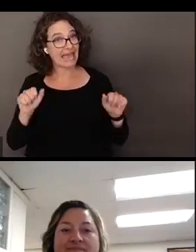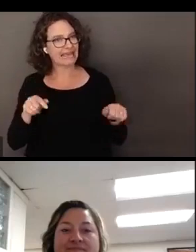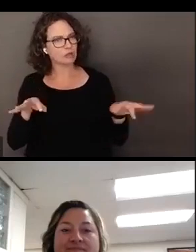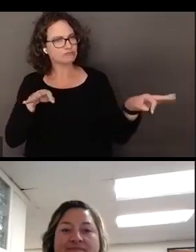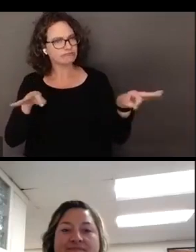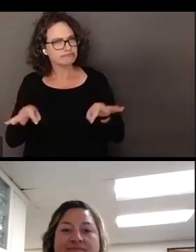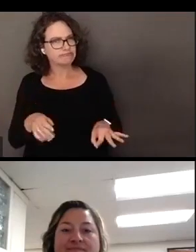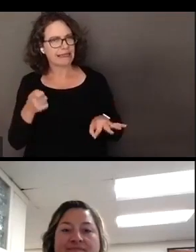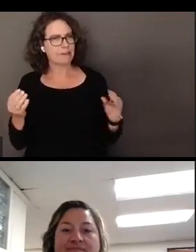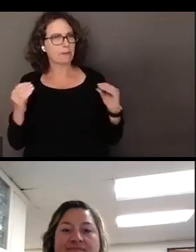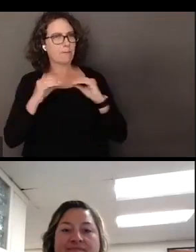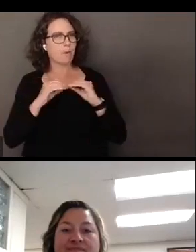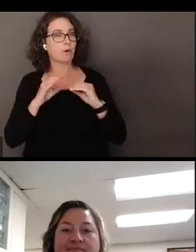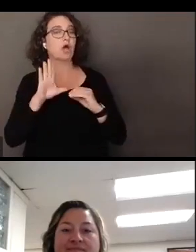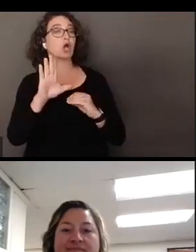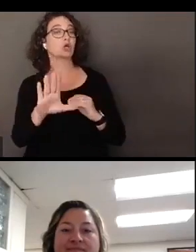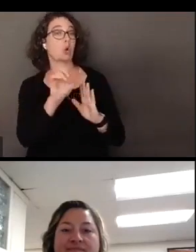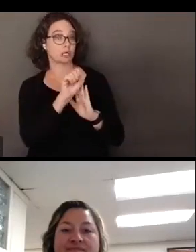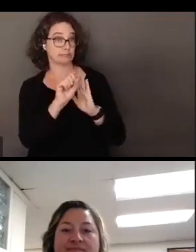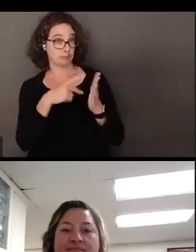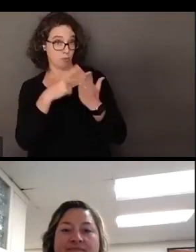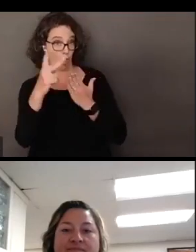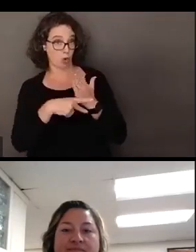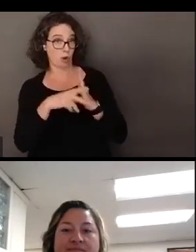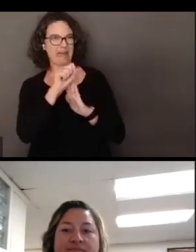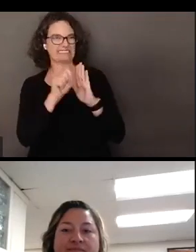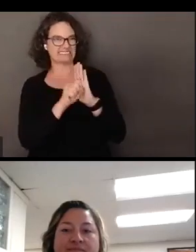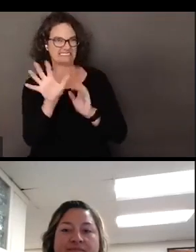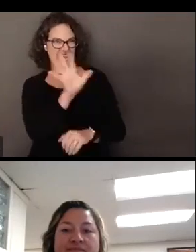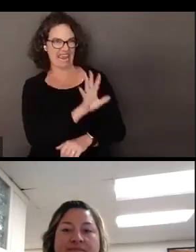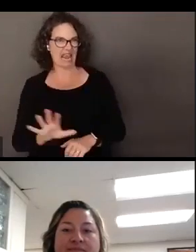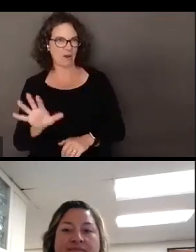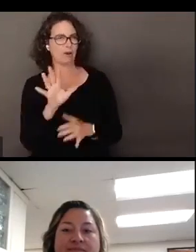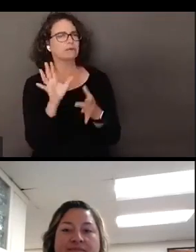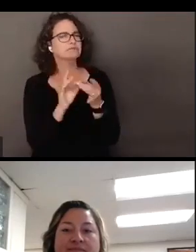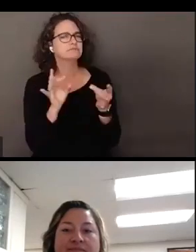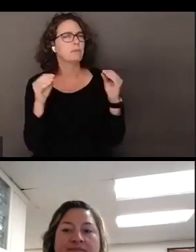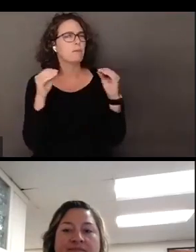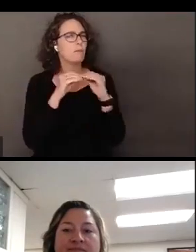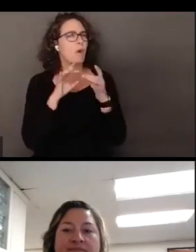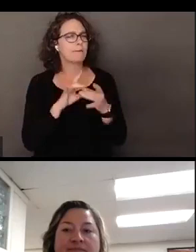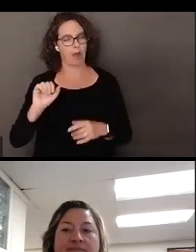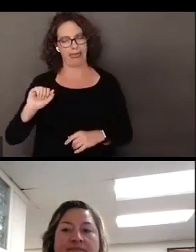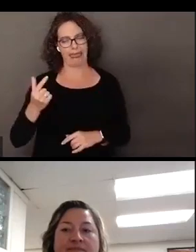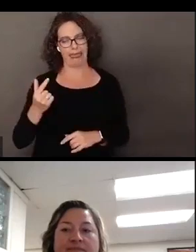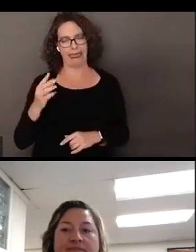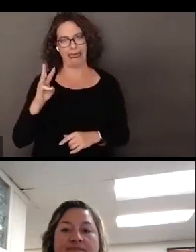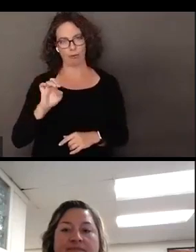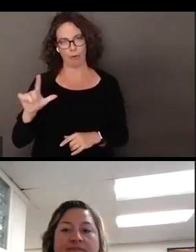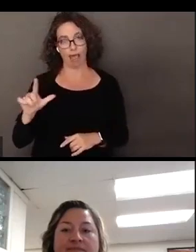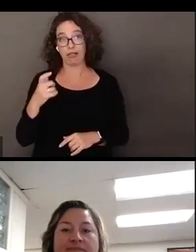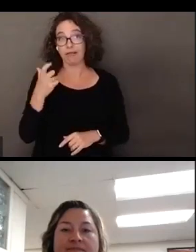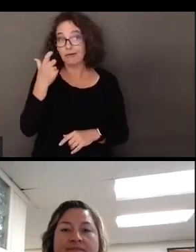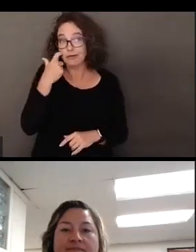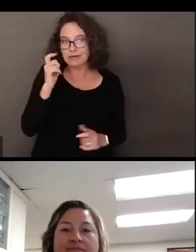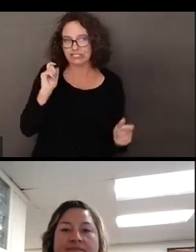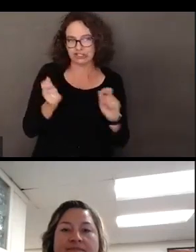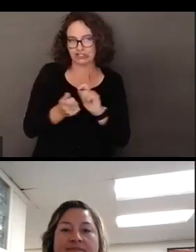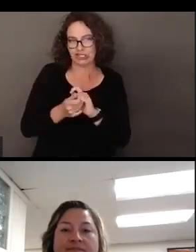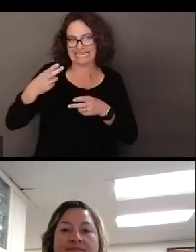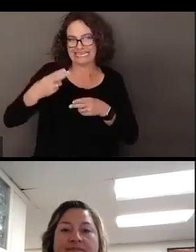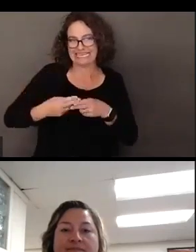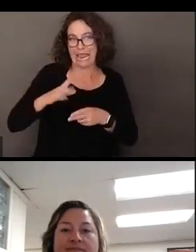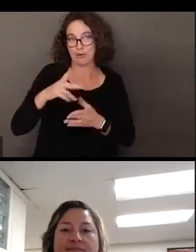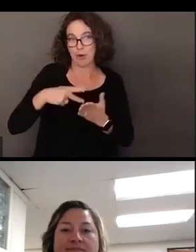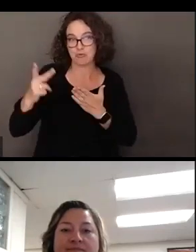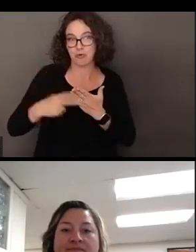the statewide, you know, your program is statewide, right? So tell us a little bit more about AgWell, and, you know, recently you've changed the name of your program. Maybe